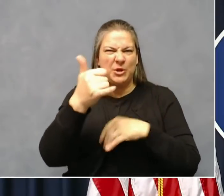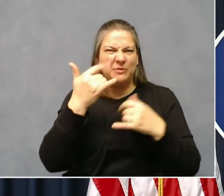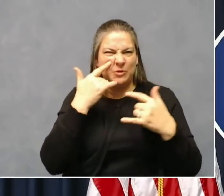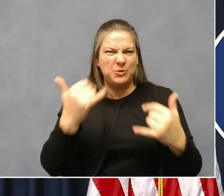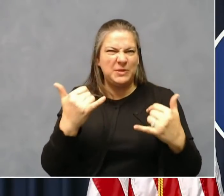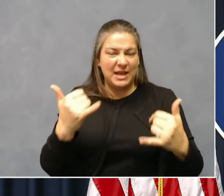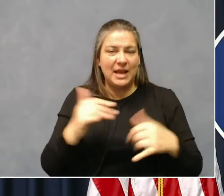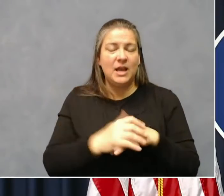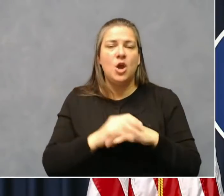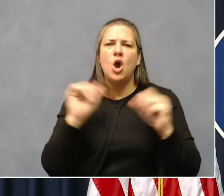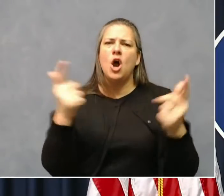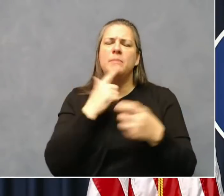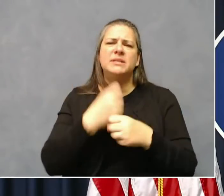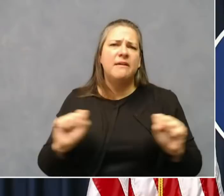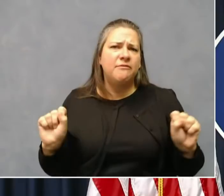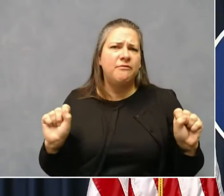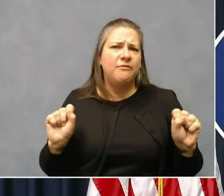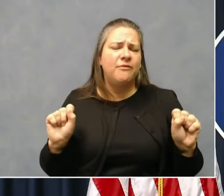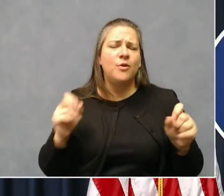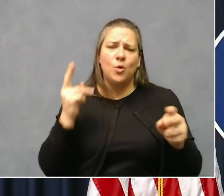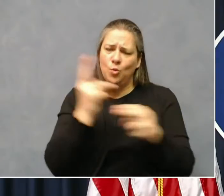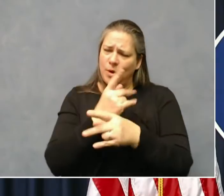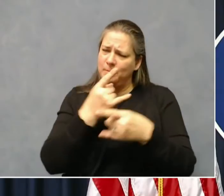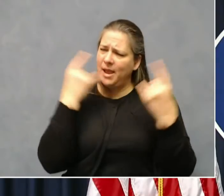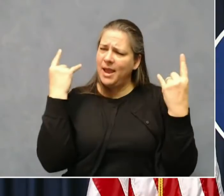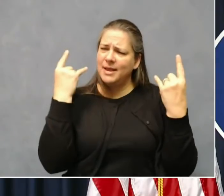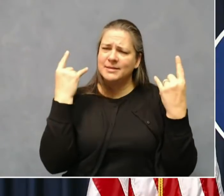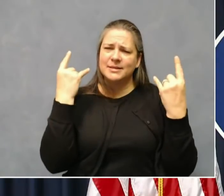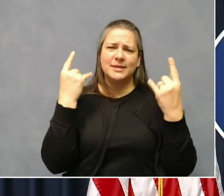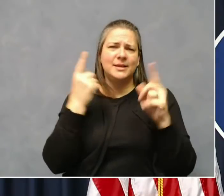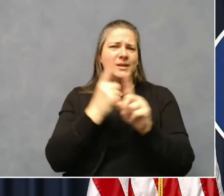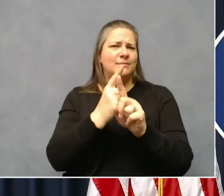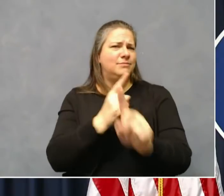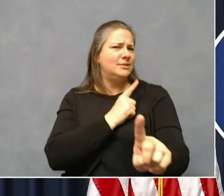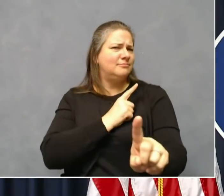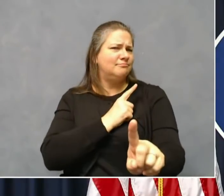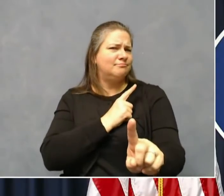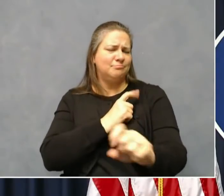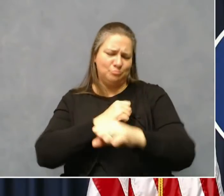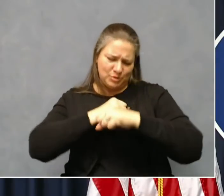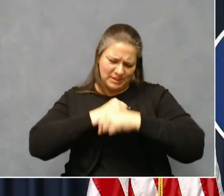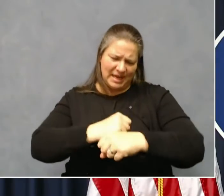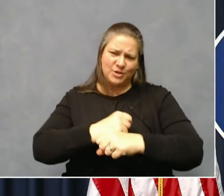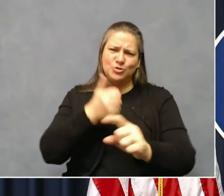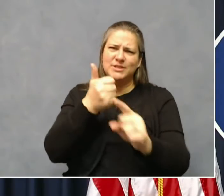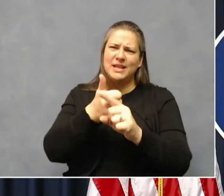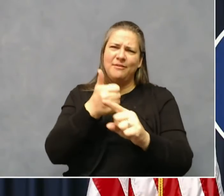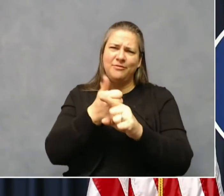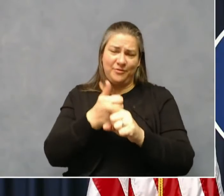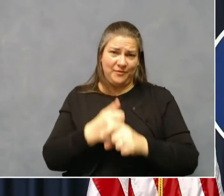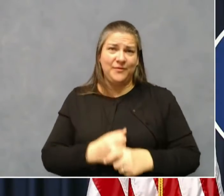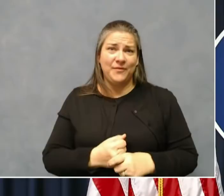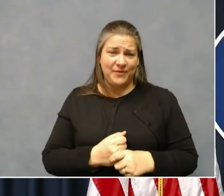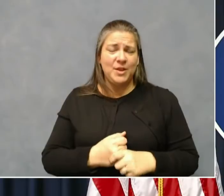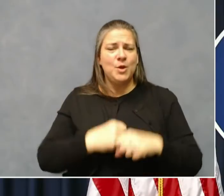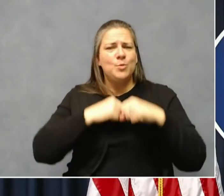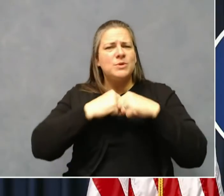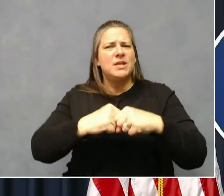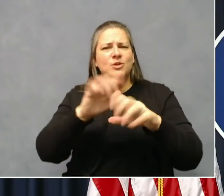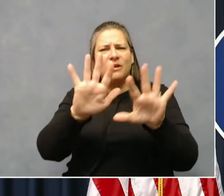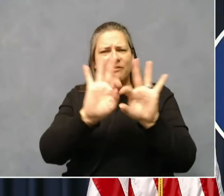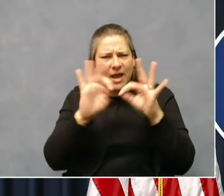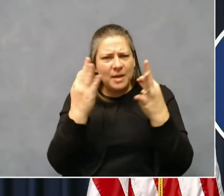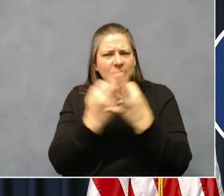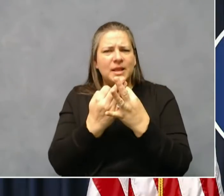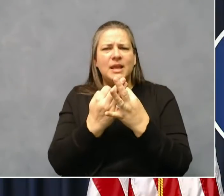safe. Wear your mask, engage in social distancing to protect yourself at this point, to protect your family, and to not bring